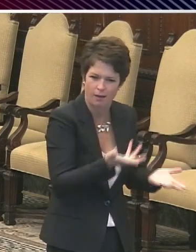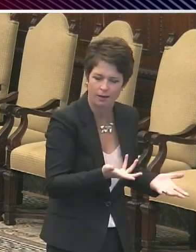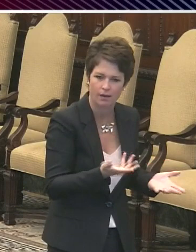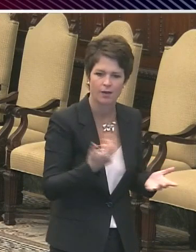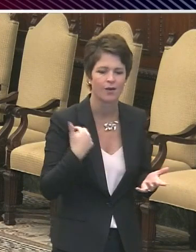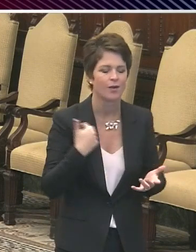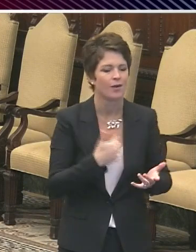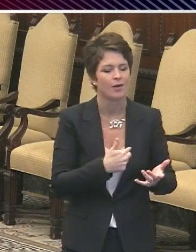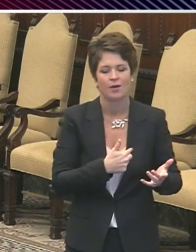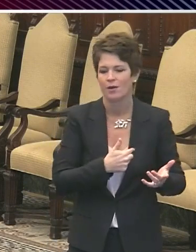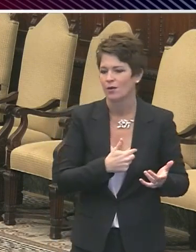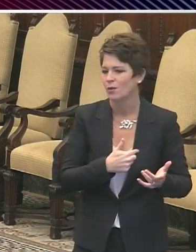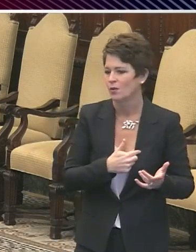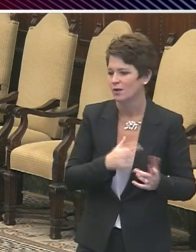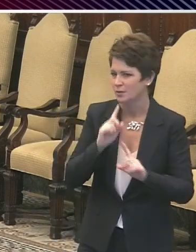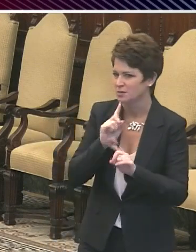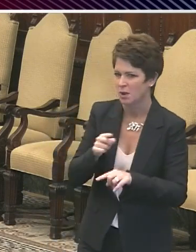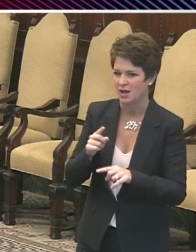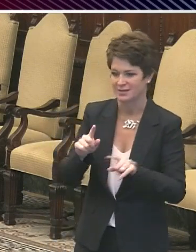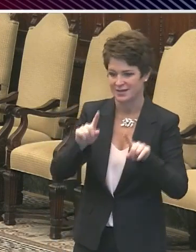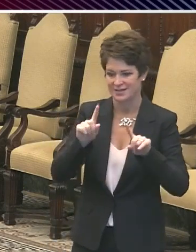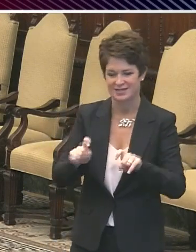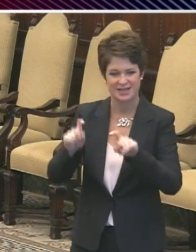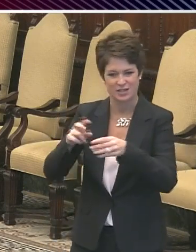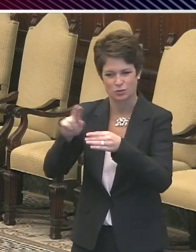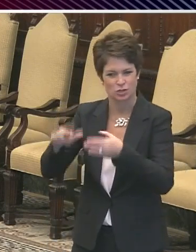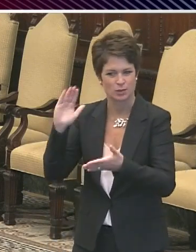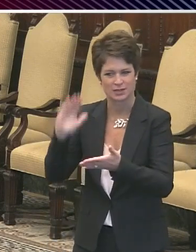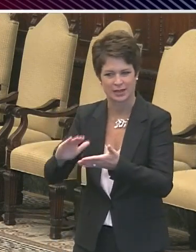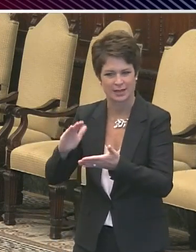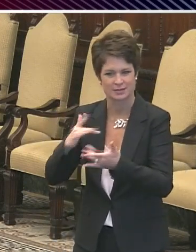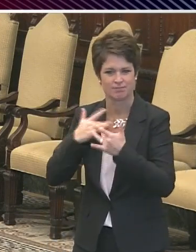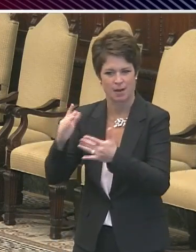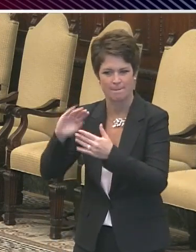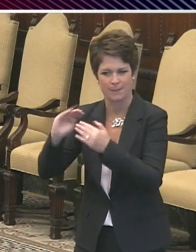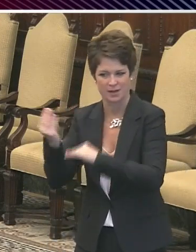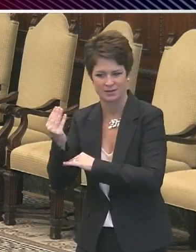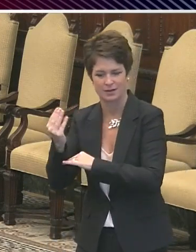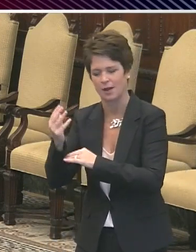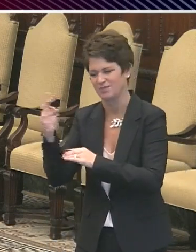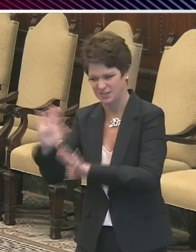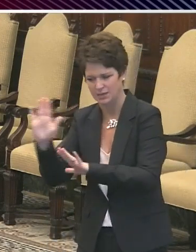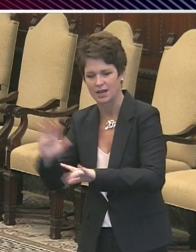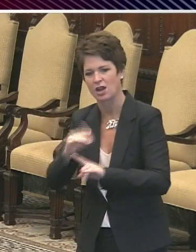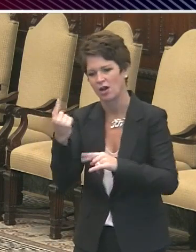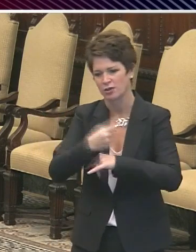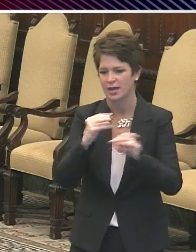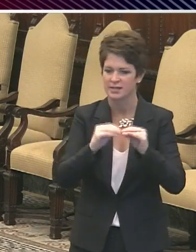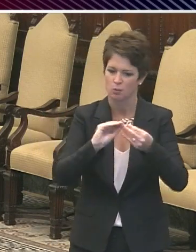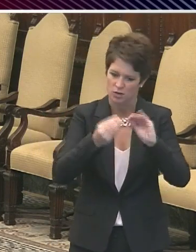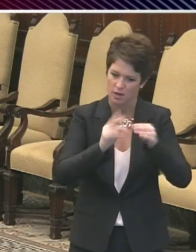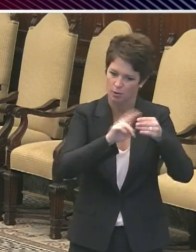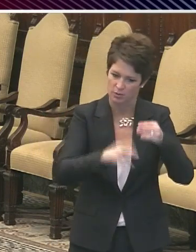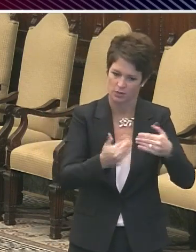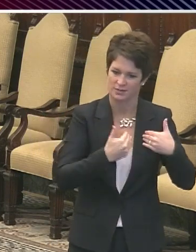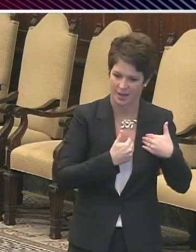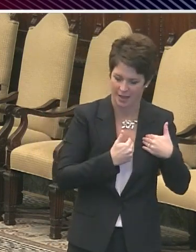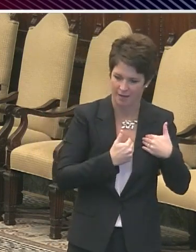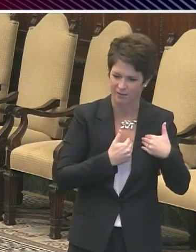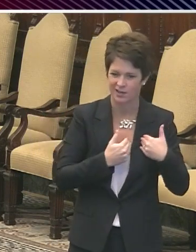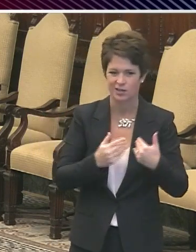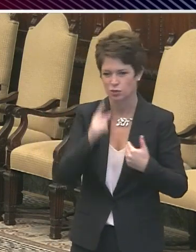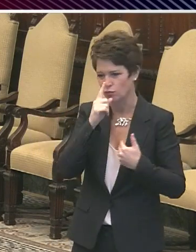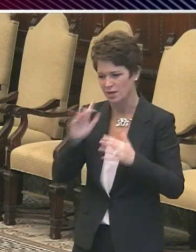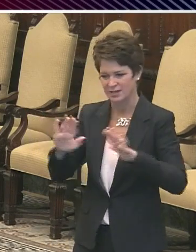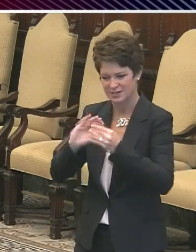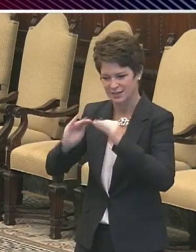We don't get as many test results on Sundays as we get on other days. And so the numbers really weren't terribly meaningful. All